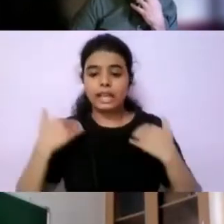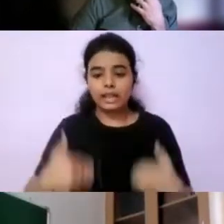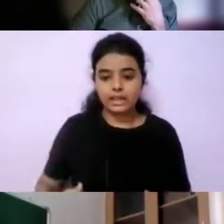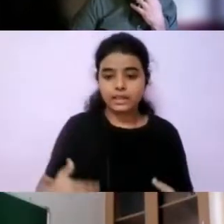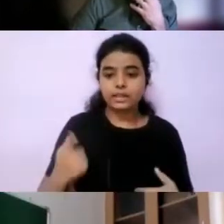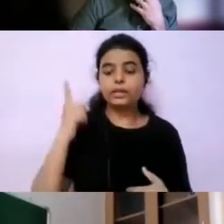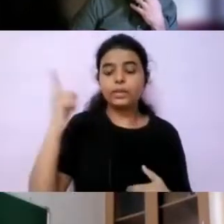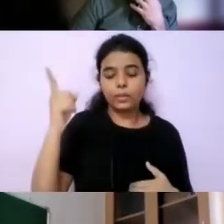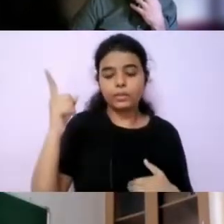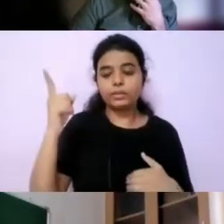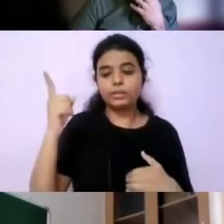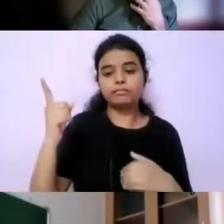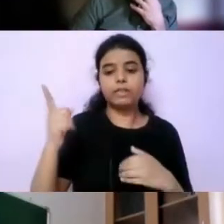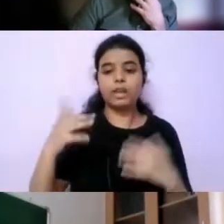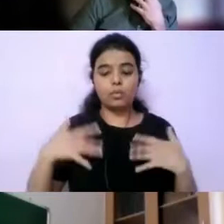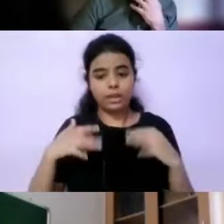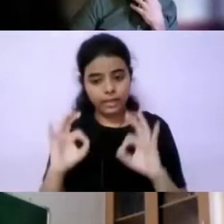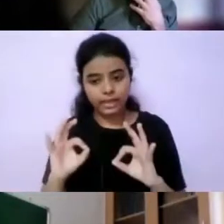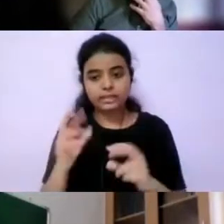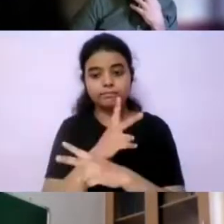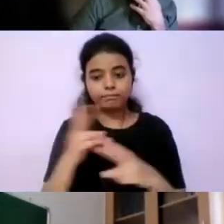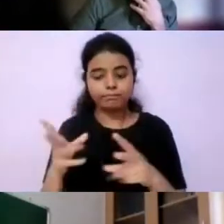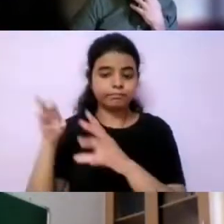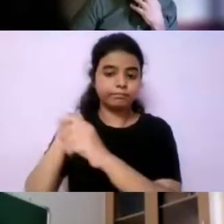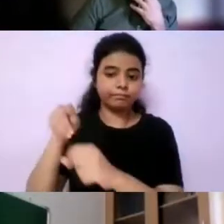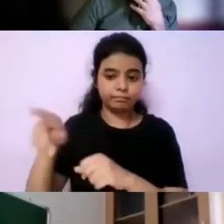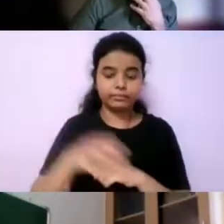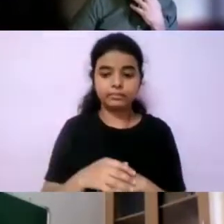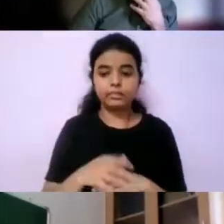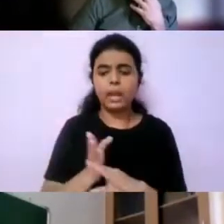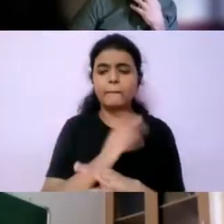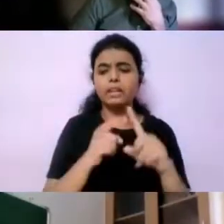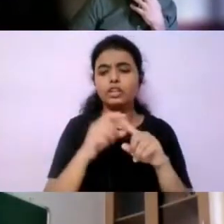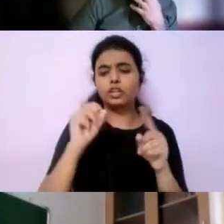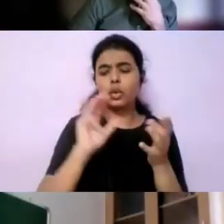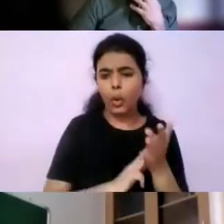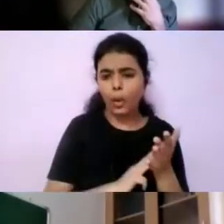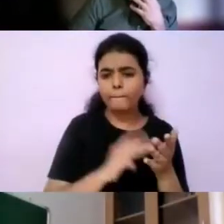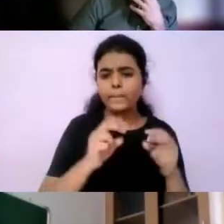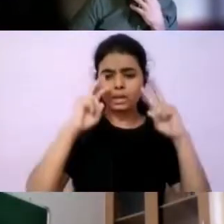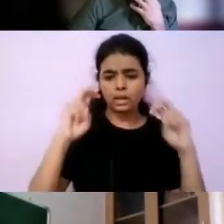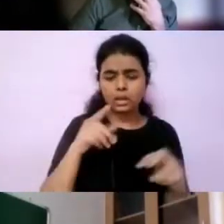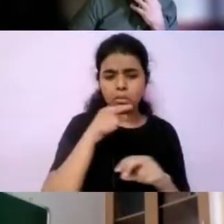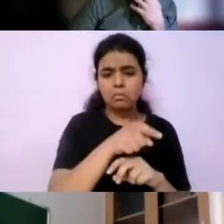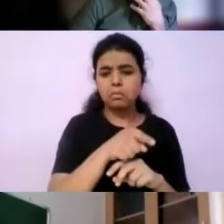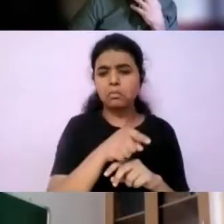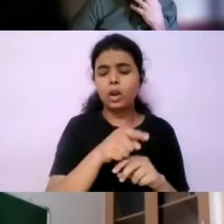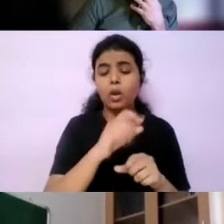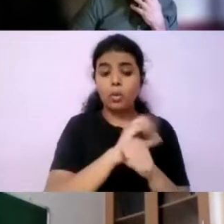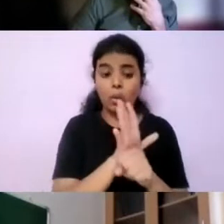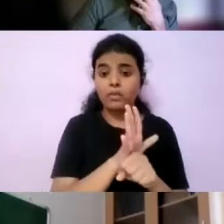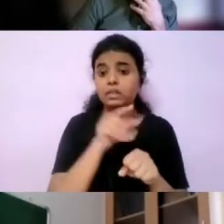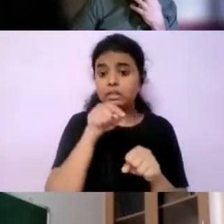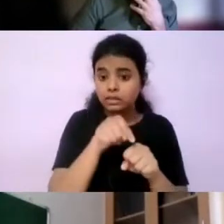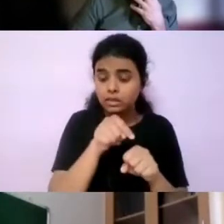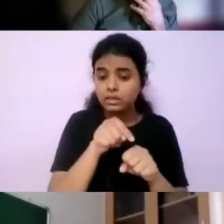of Glasgow. His most recent publication with Tom Shakespeare and others is on the impact of the COVID-19 pandemic